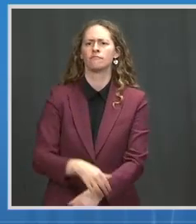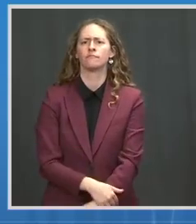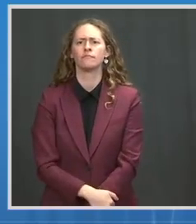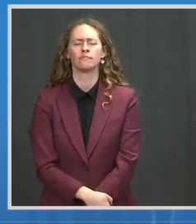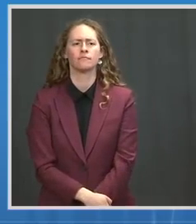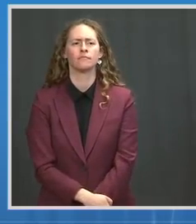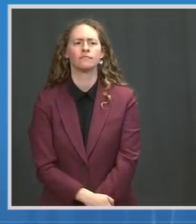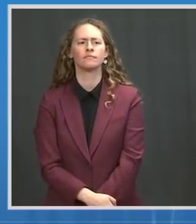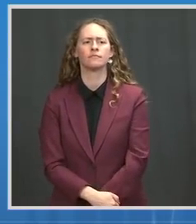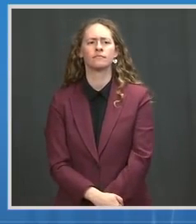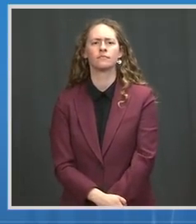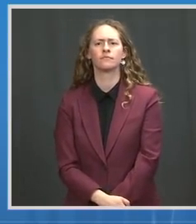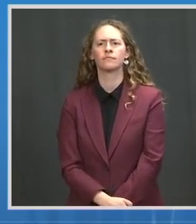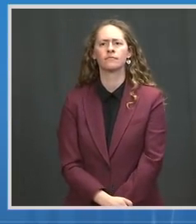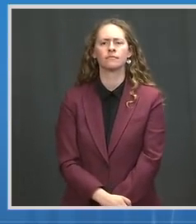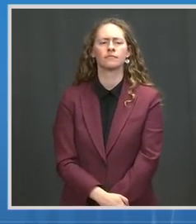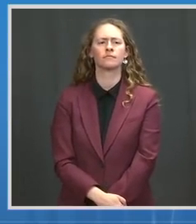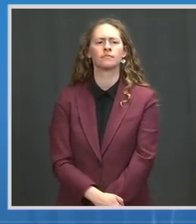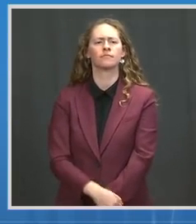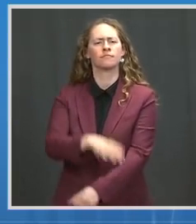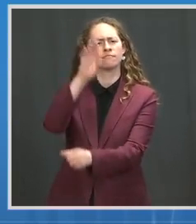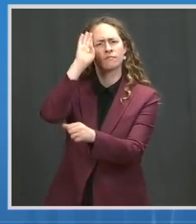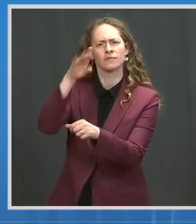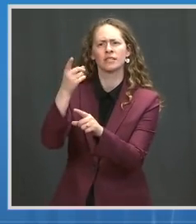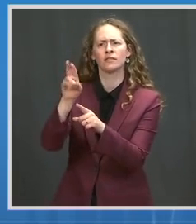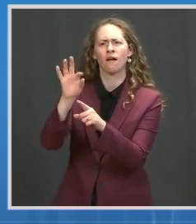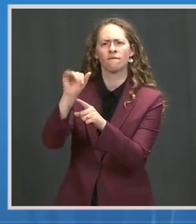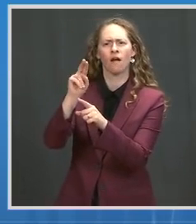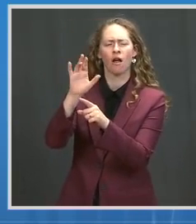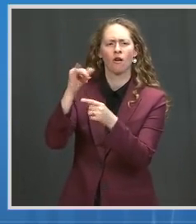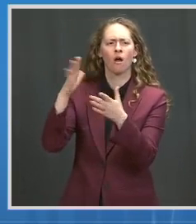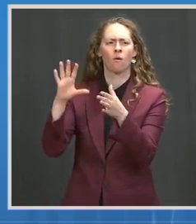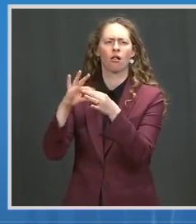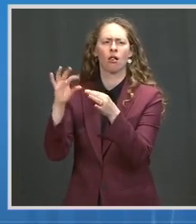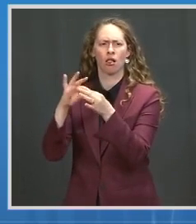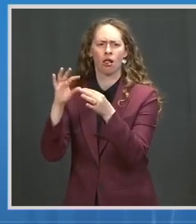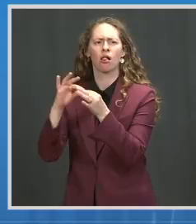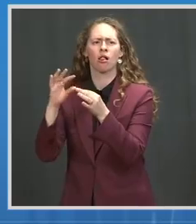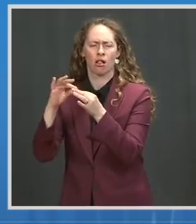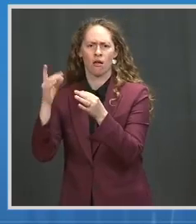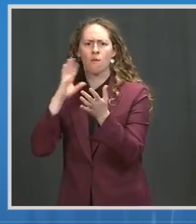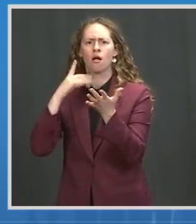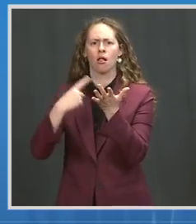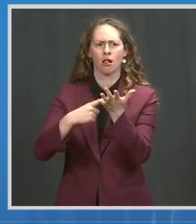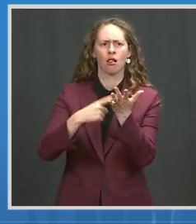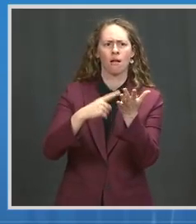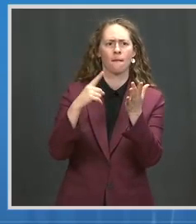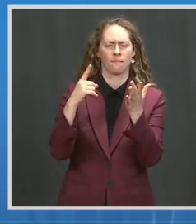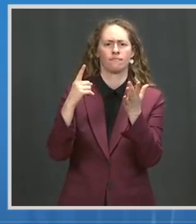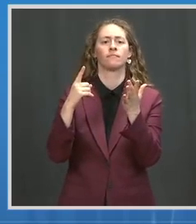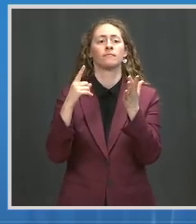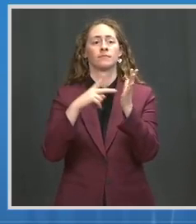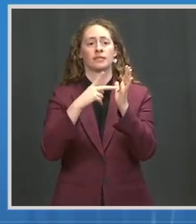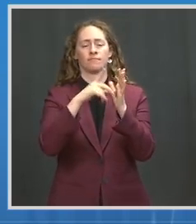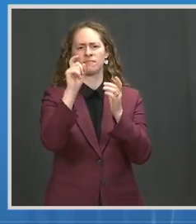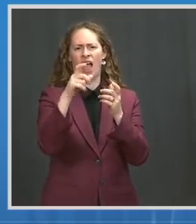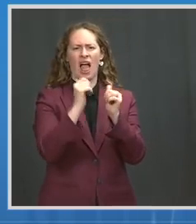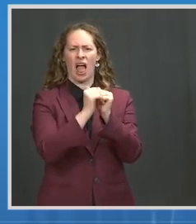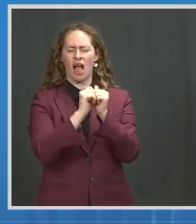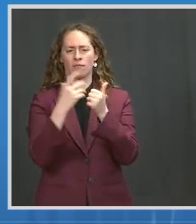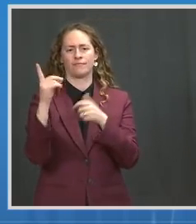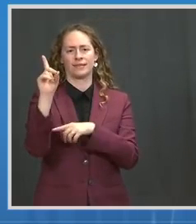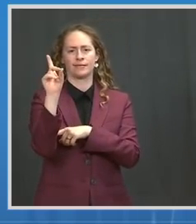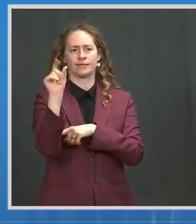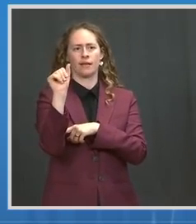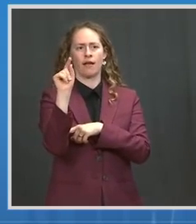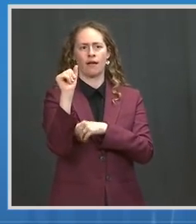Fauci earlier, as we look at those conversations, as we have those conversations, we need to include data regarding where there are more cases